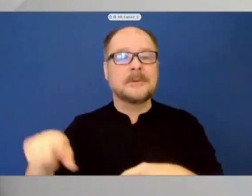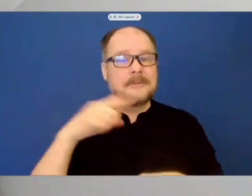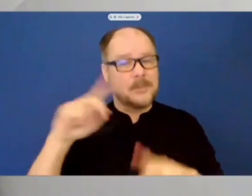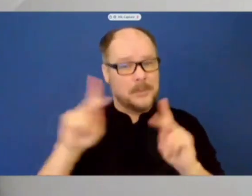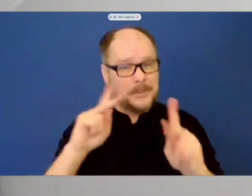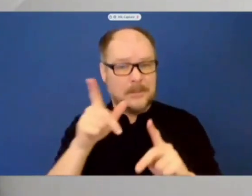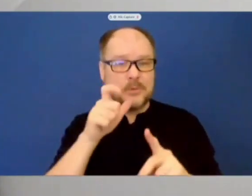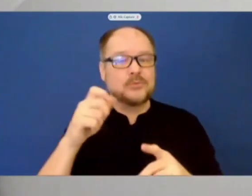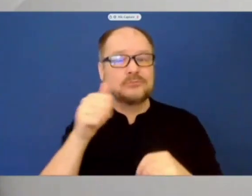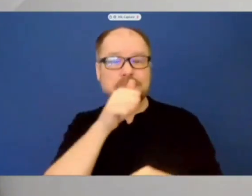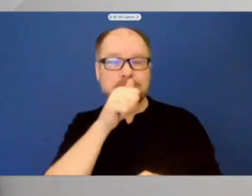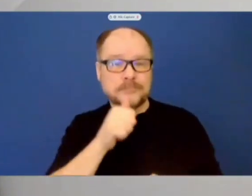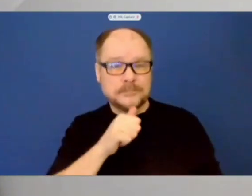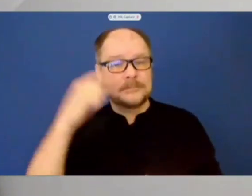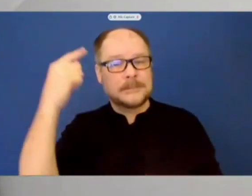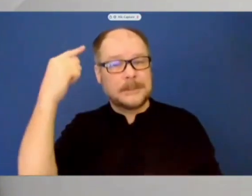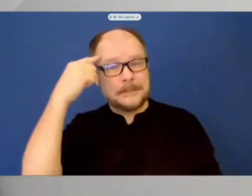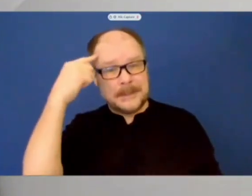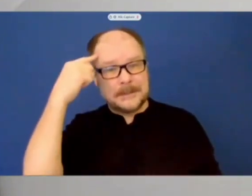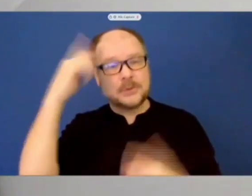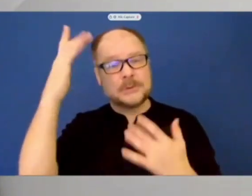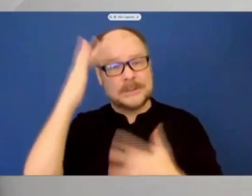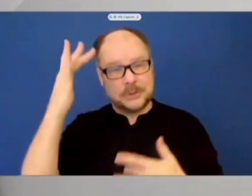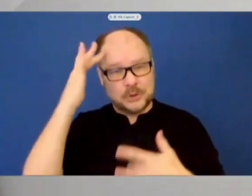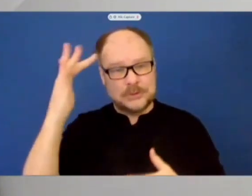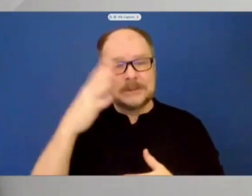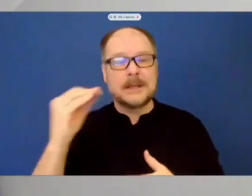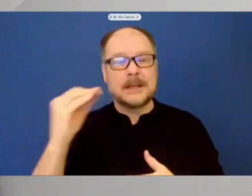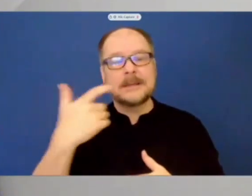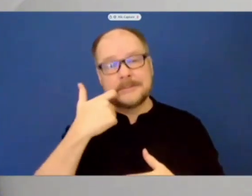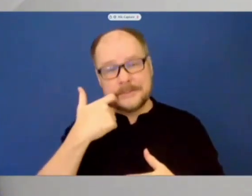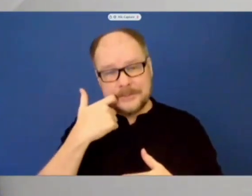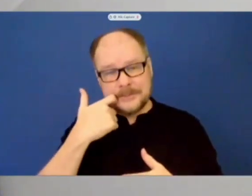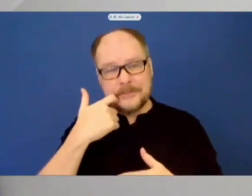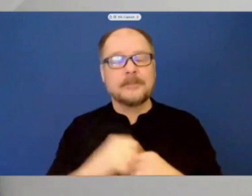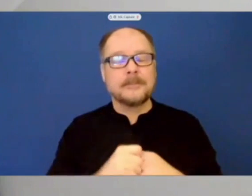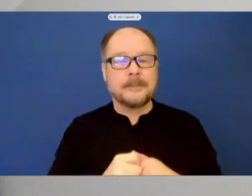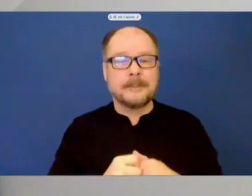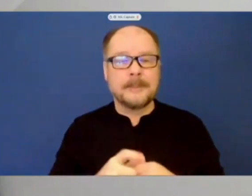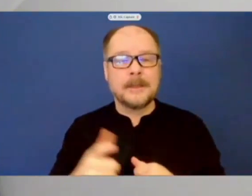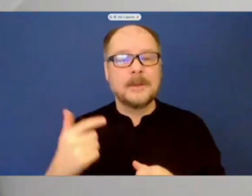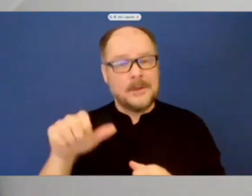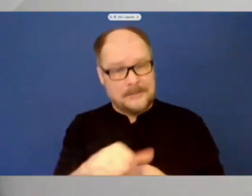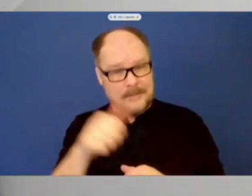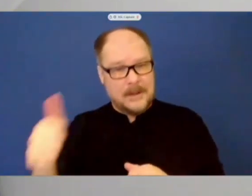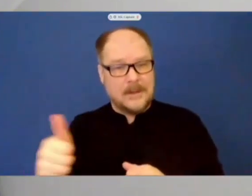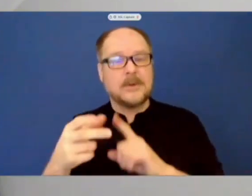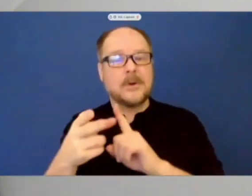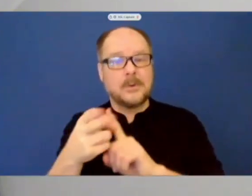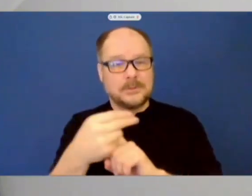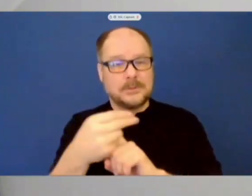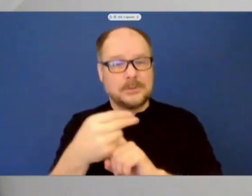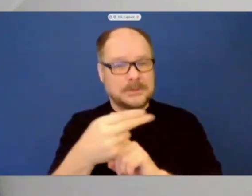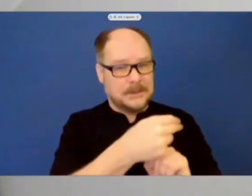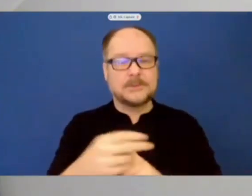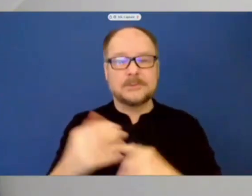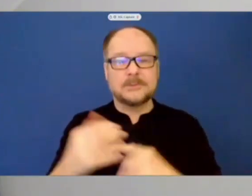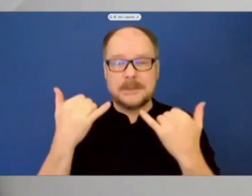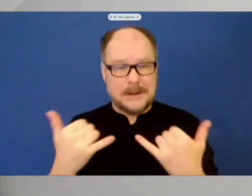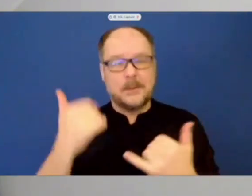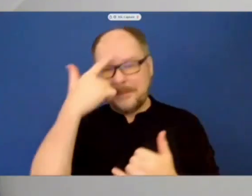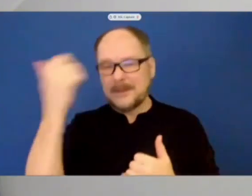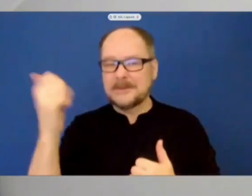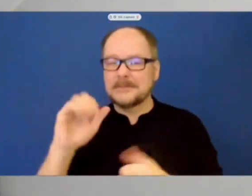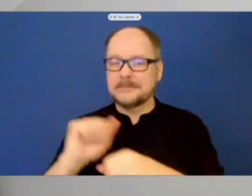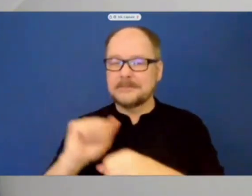and substance use. That, you know, we have, you know, other hotels in our community right now because of COVID